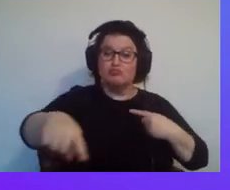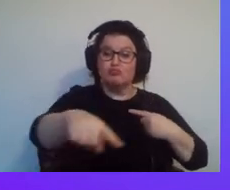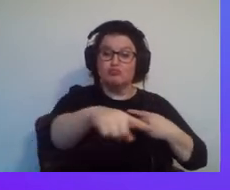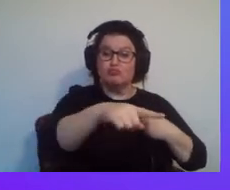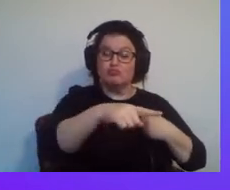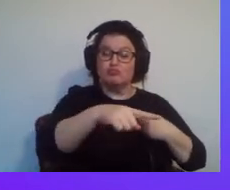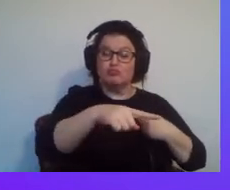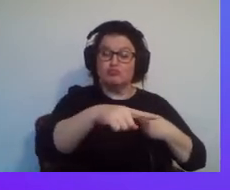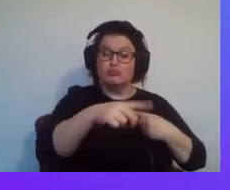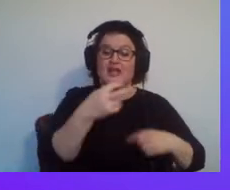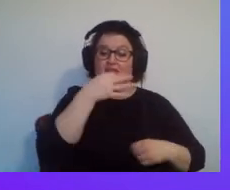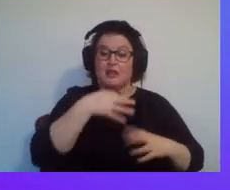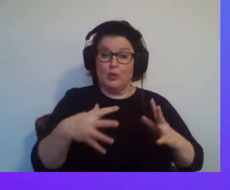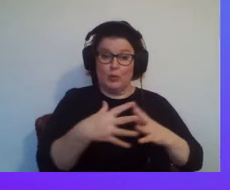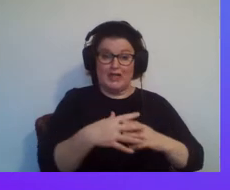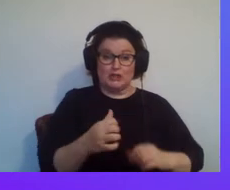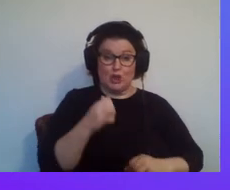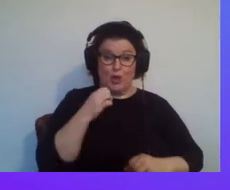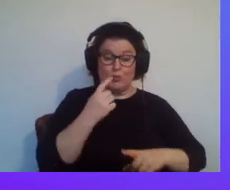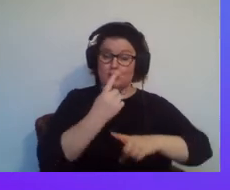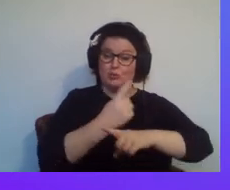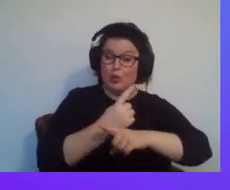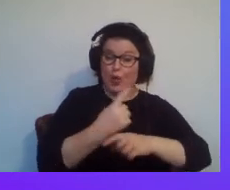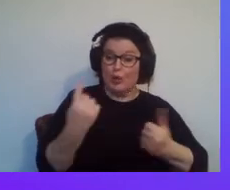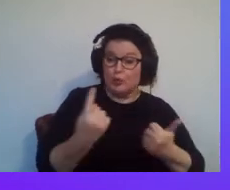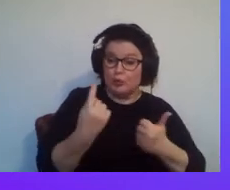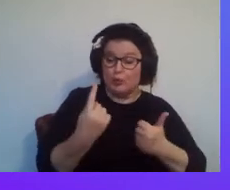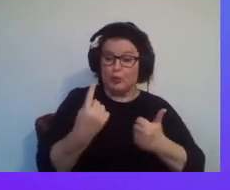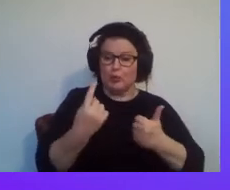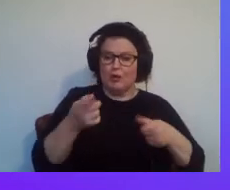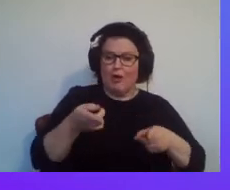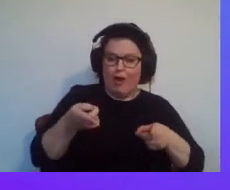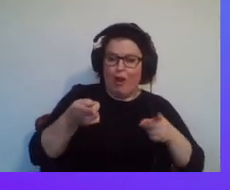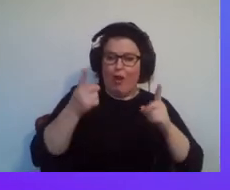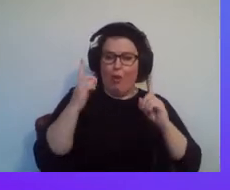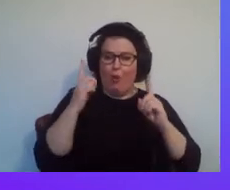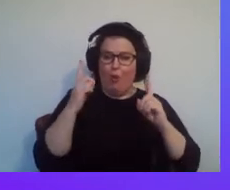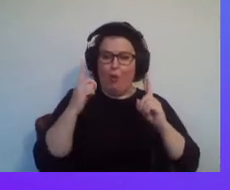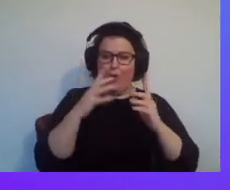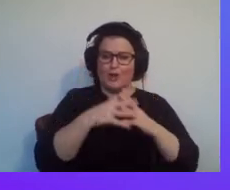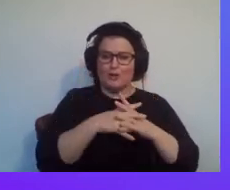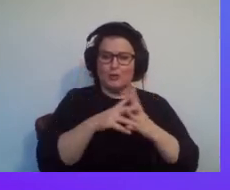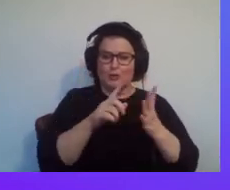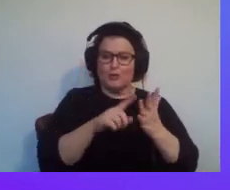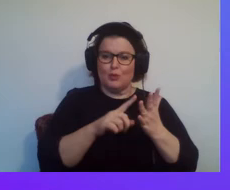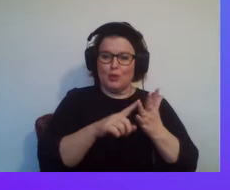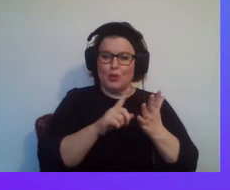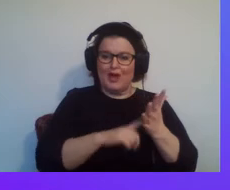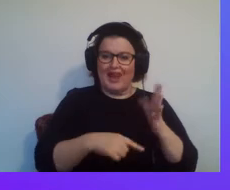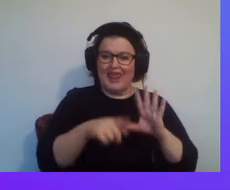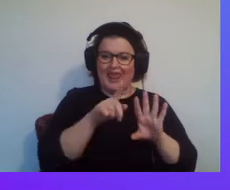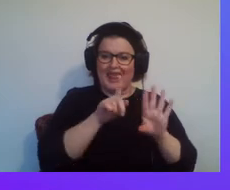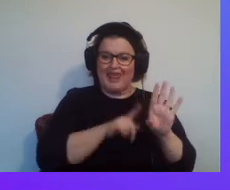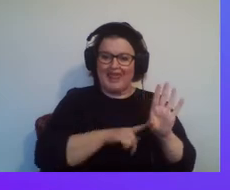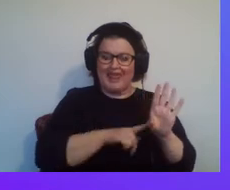and mentioning how concerned I was about the situation, particularly in our Black and Asian communities in Westminster, that he immediately offered